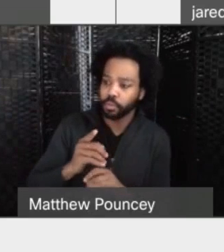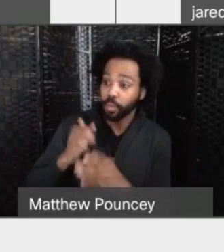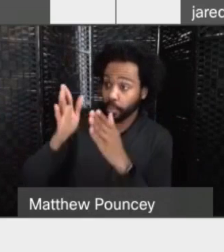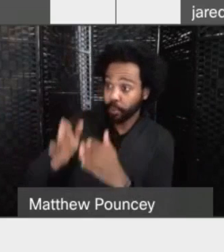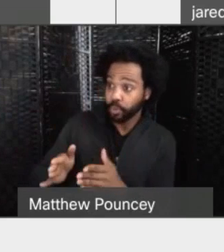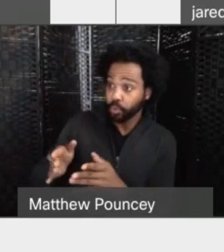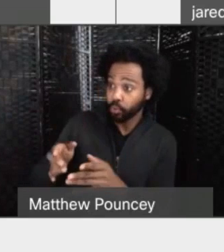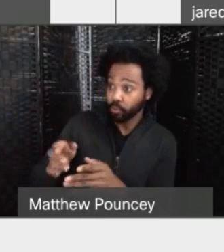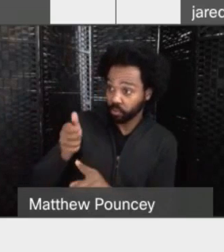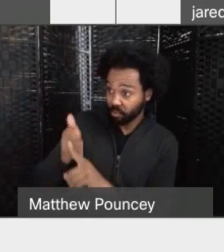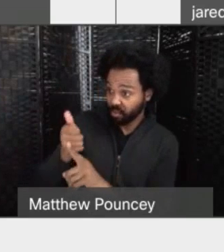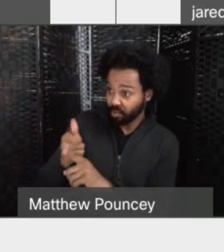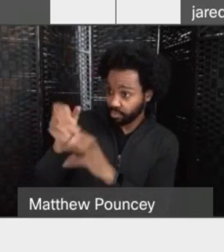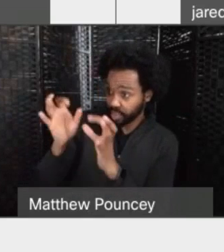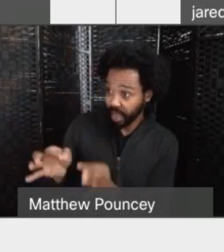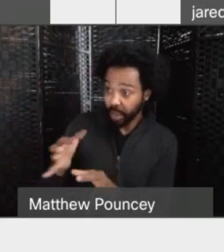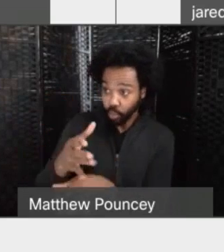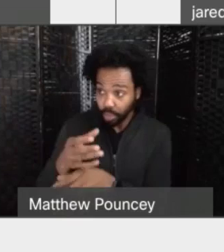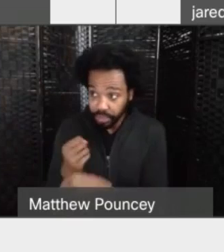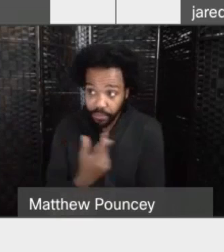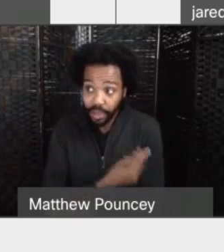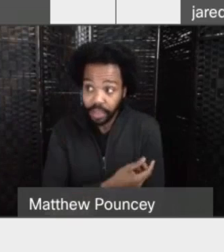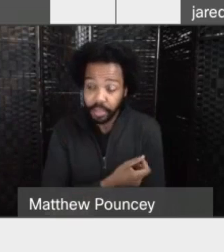decision to receive and or